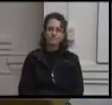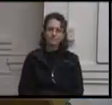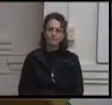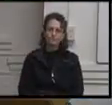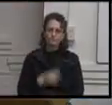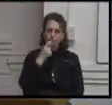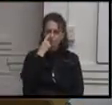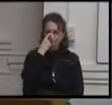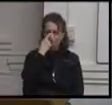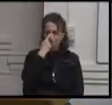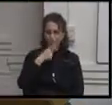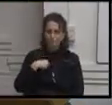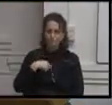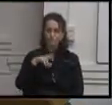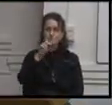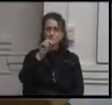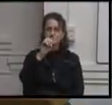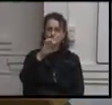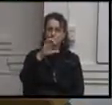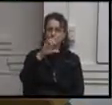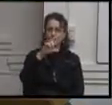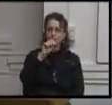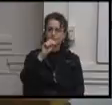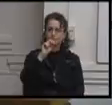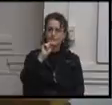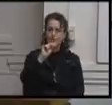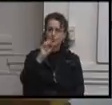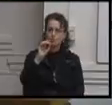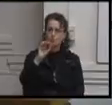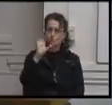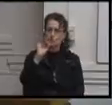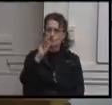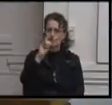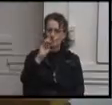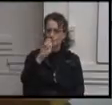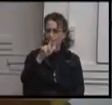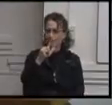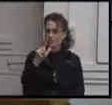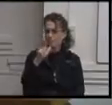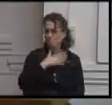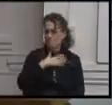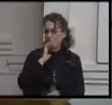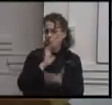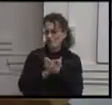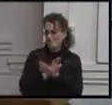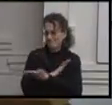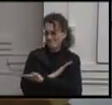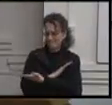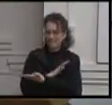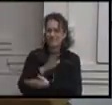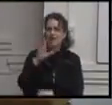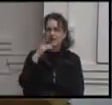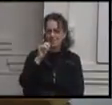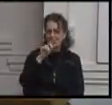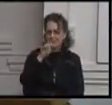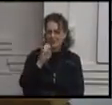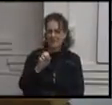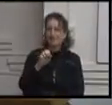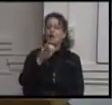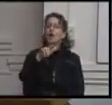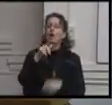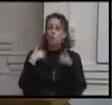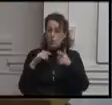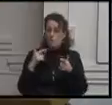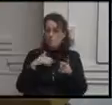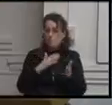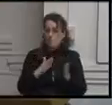Sure. My name is Declan O'Donnell, and this is my wife, Holly Kazilton. And we're going to be opening the Turquoise Grill at 128 Main